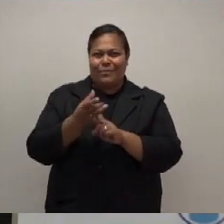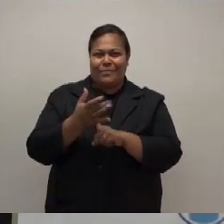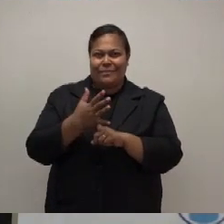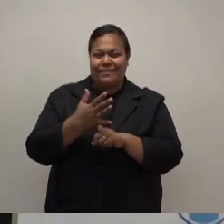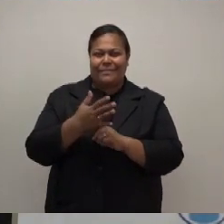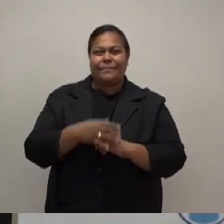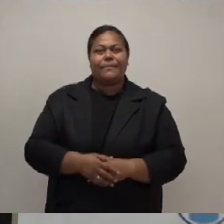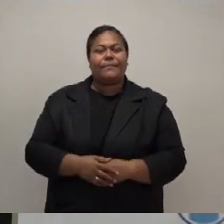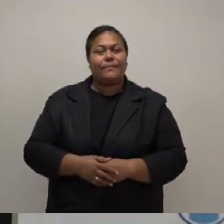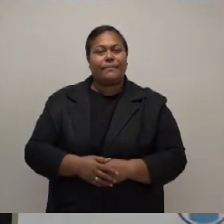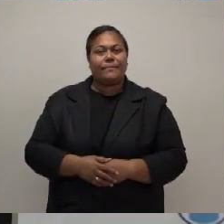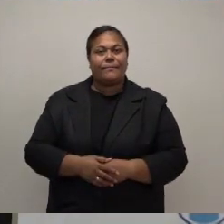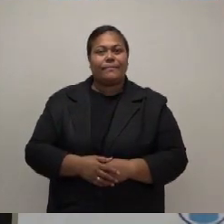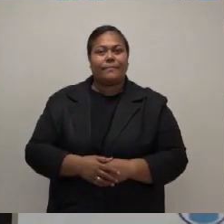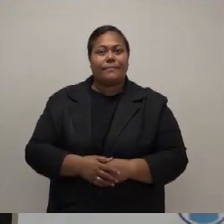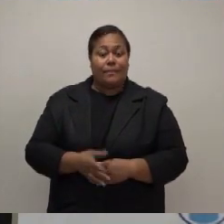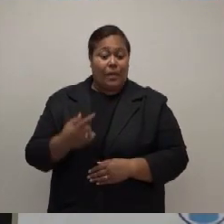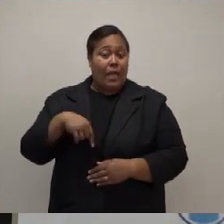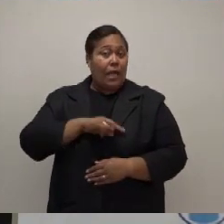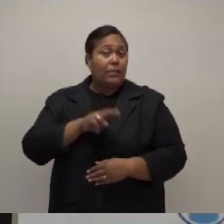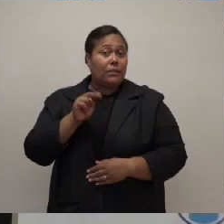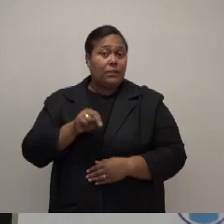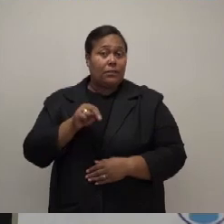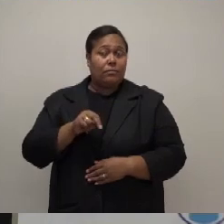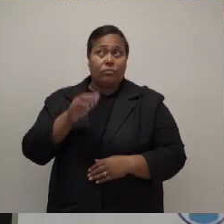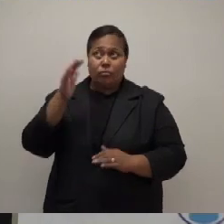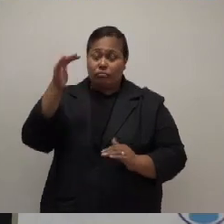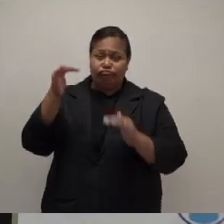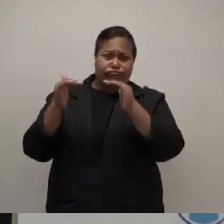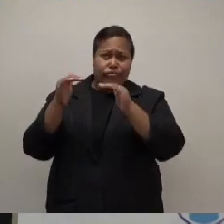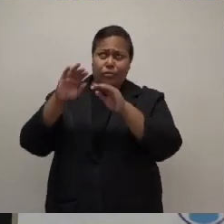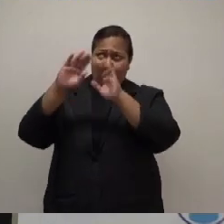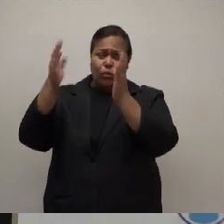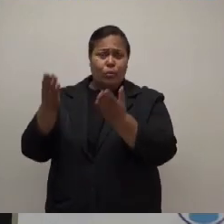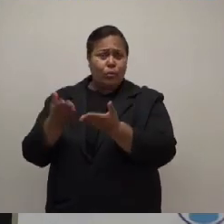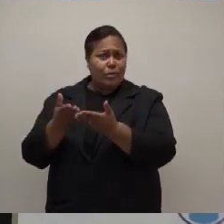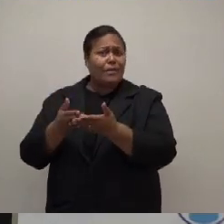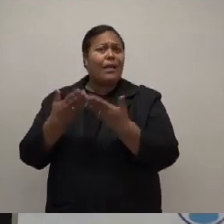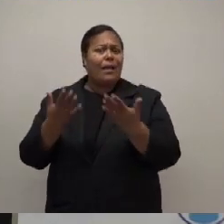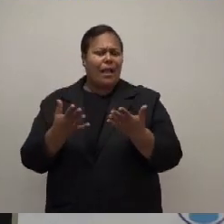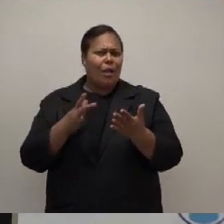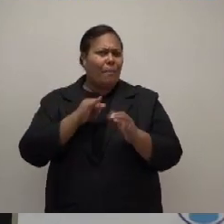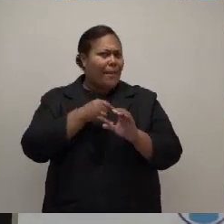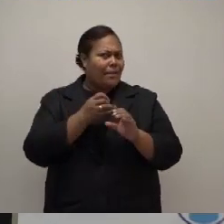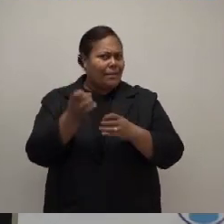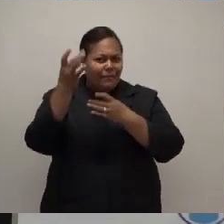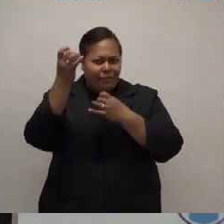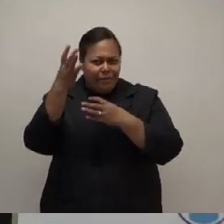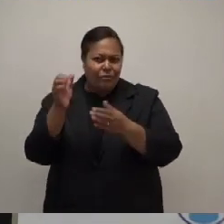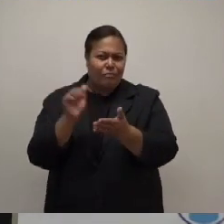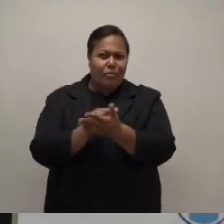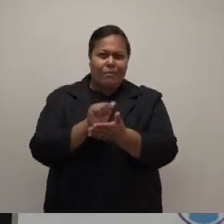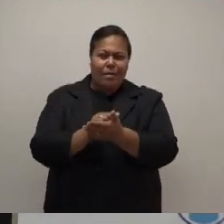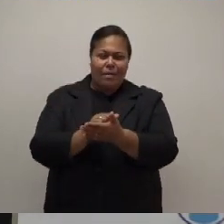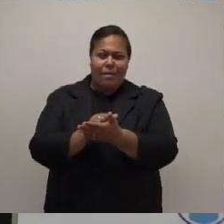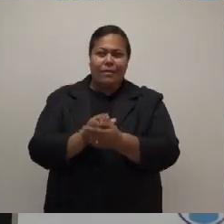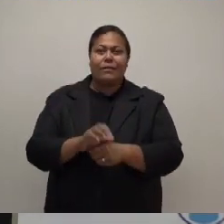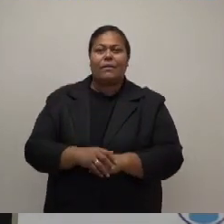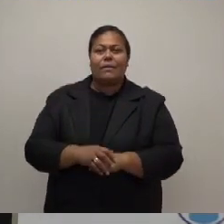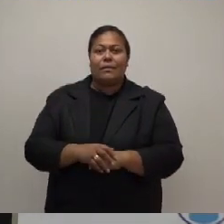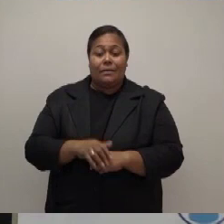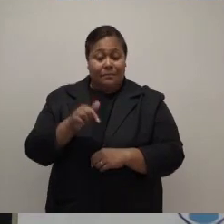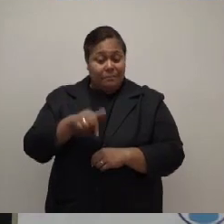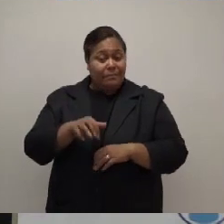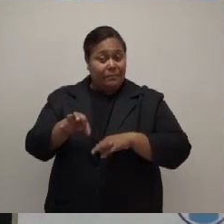To keep pace with the ever-changing state of global affairs and remain in line with the best available medical information, this framework